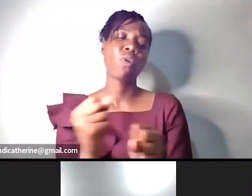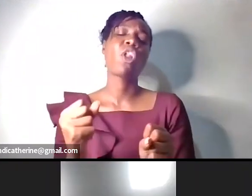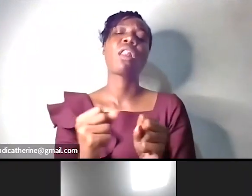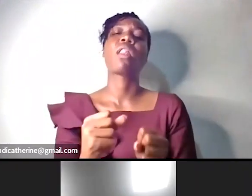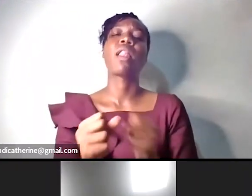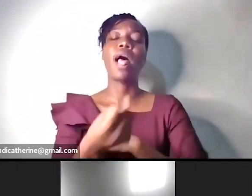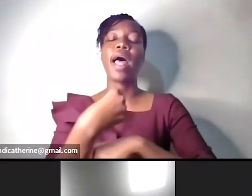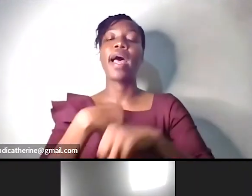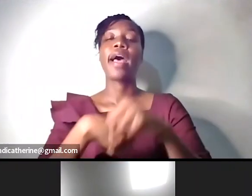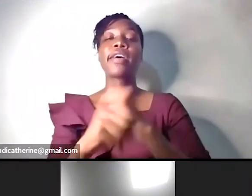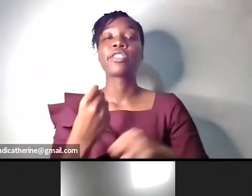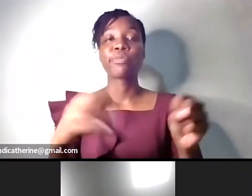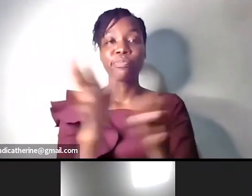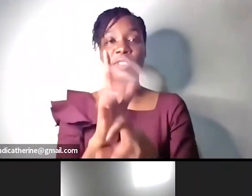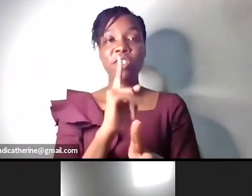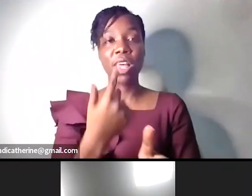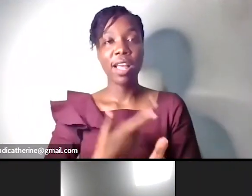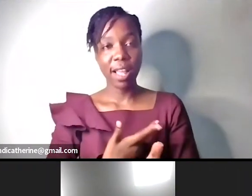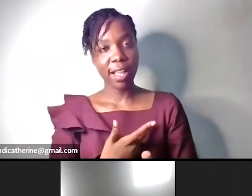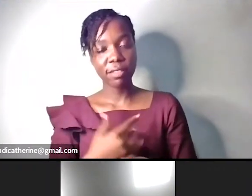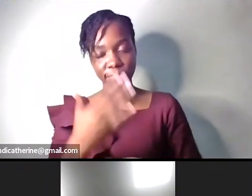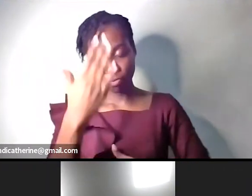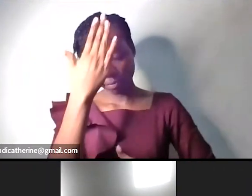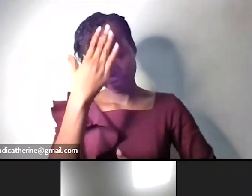really just an honor to just give them mentions